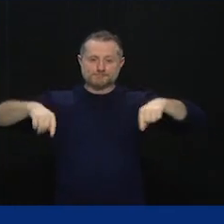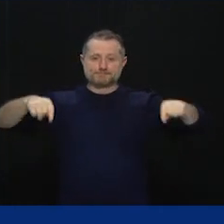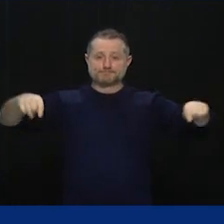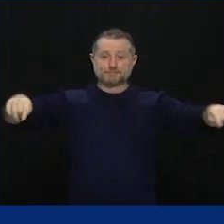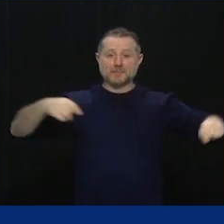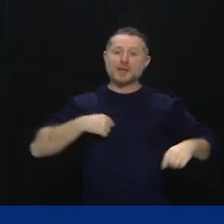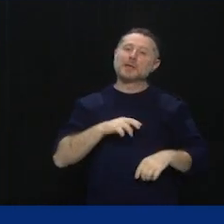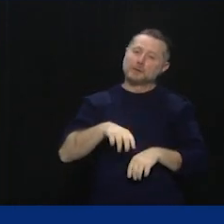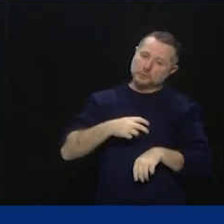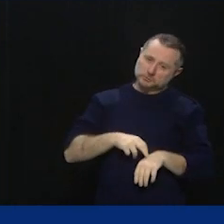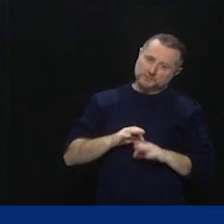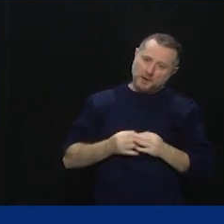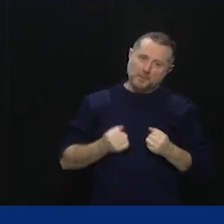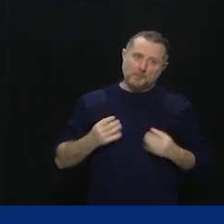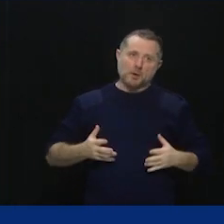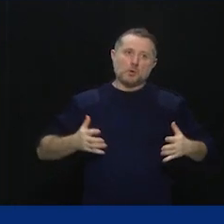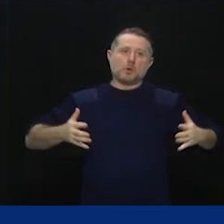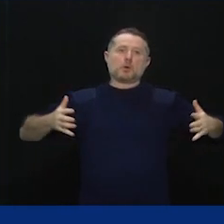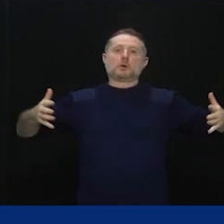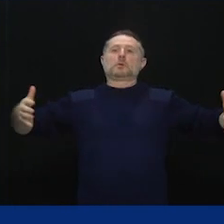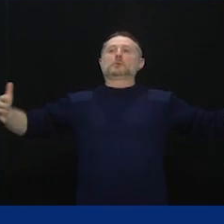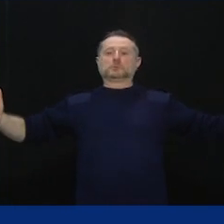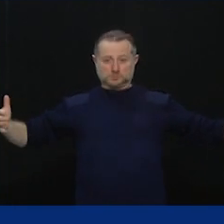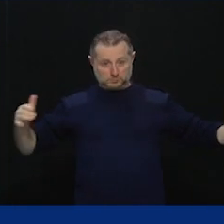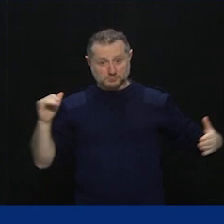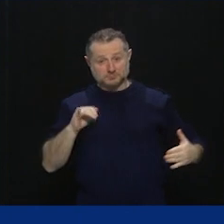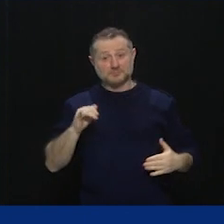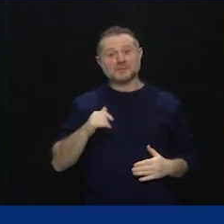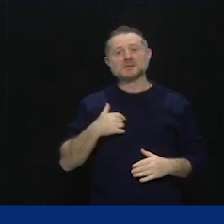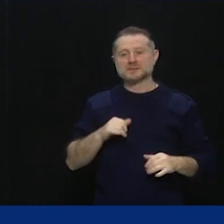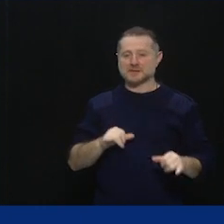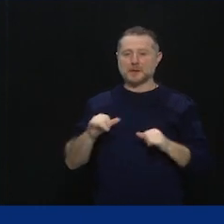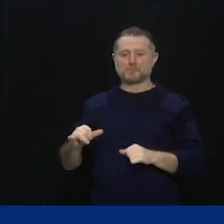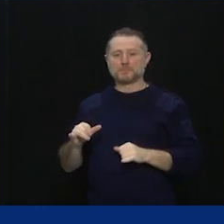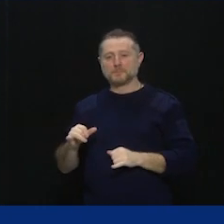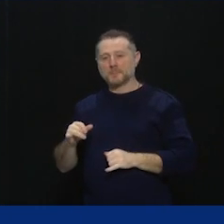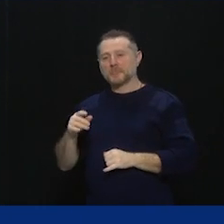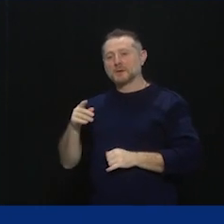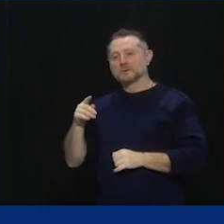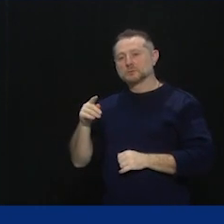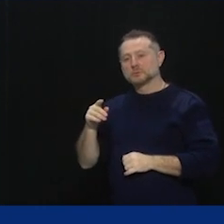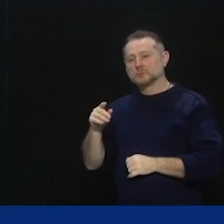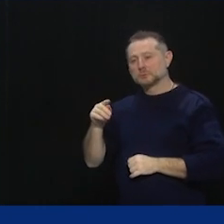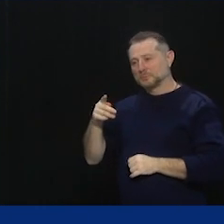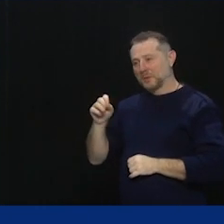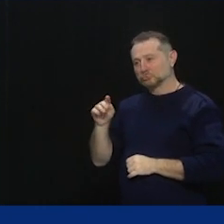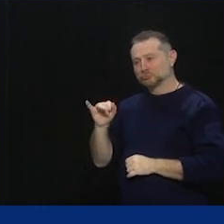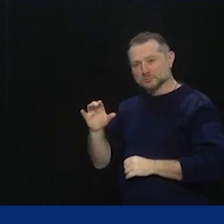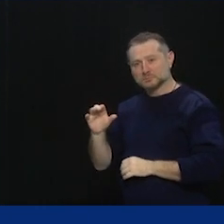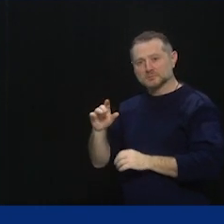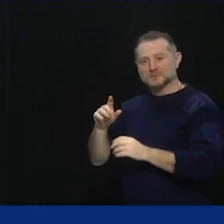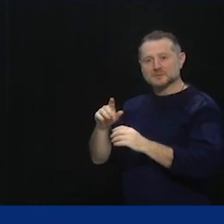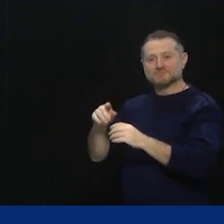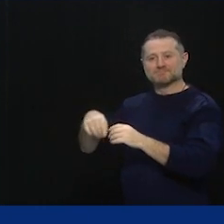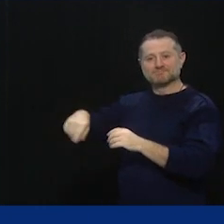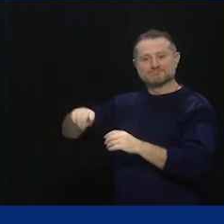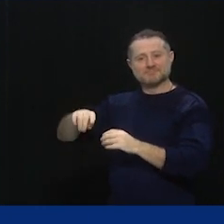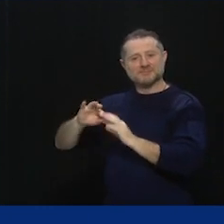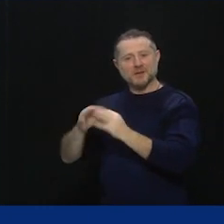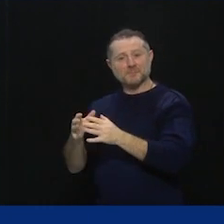with the TriTech family. We have, we have the immediate family. Of course, as Bob said, we've been in business as